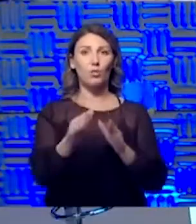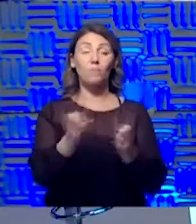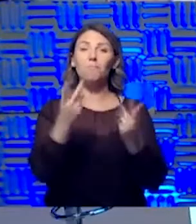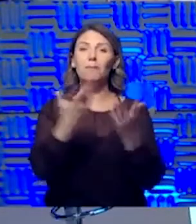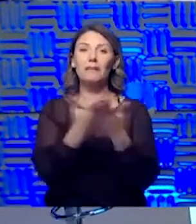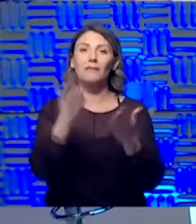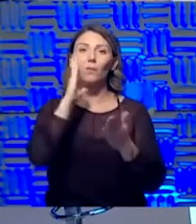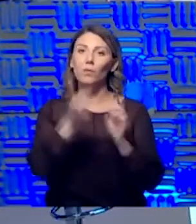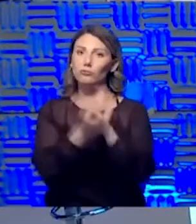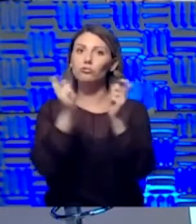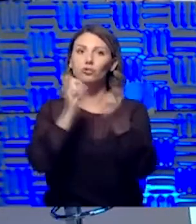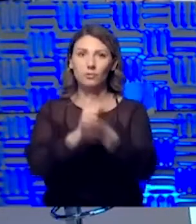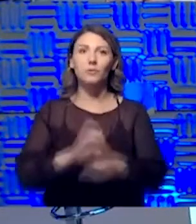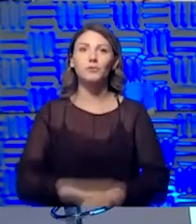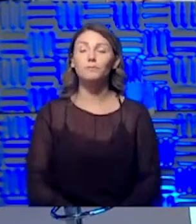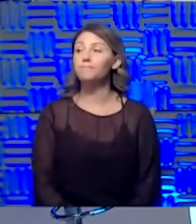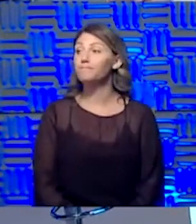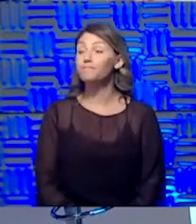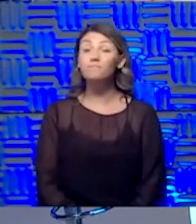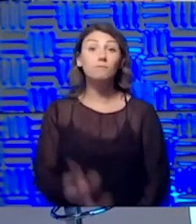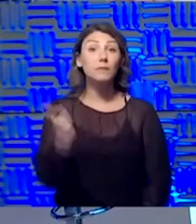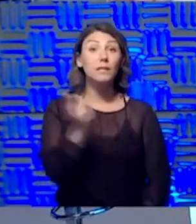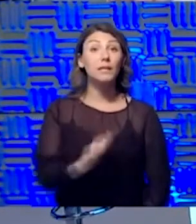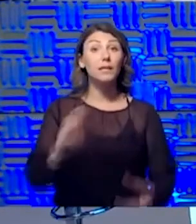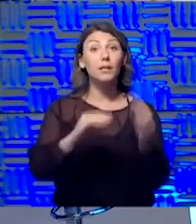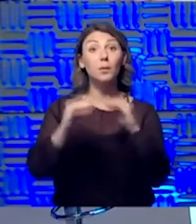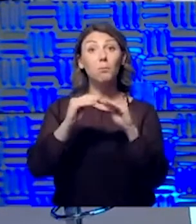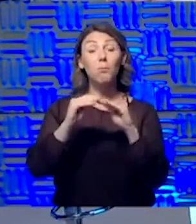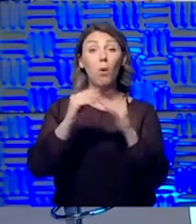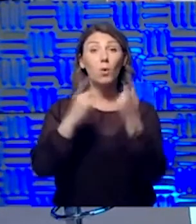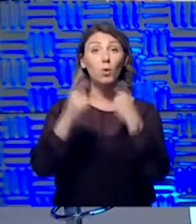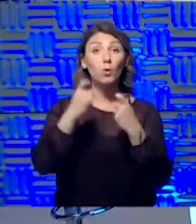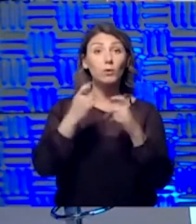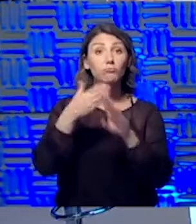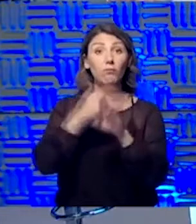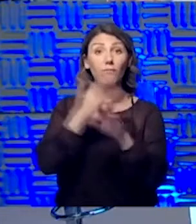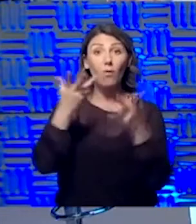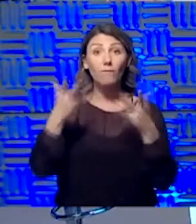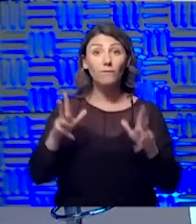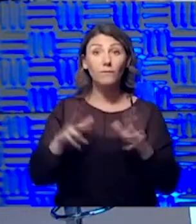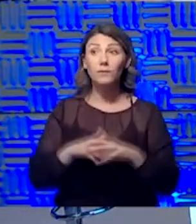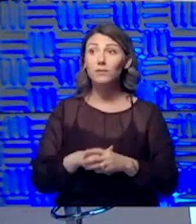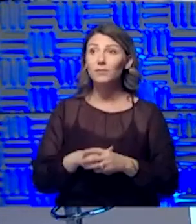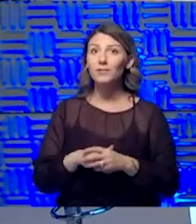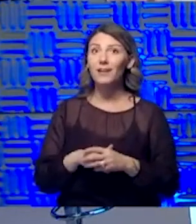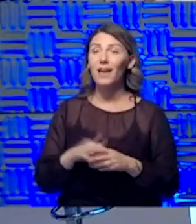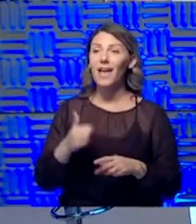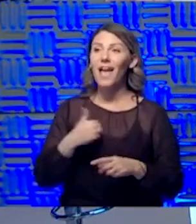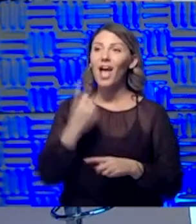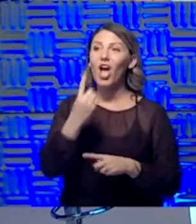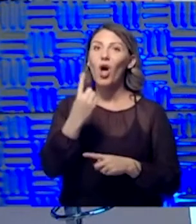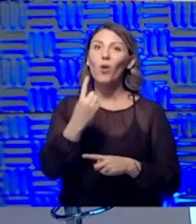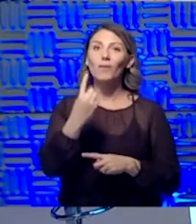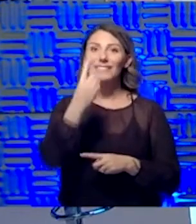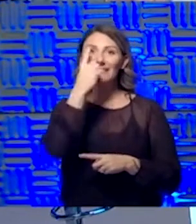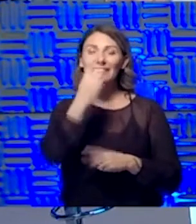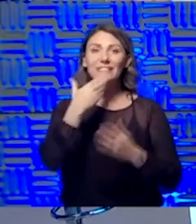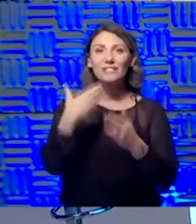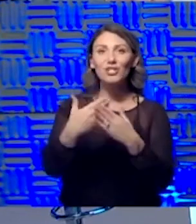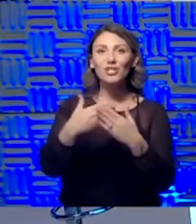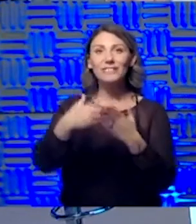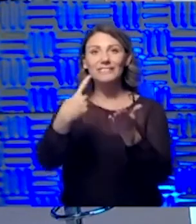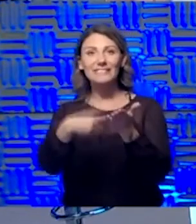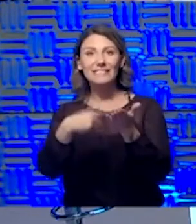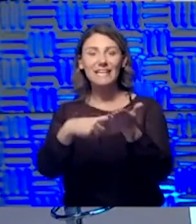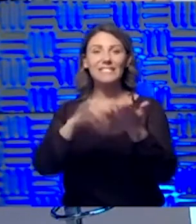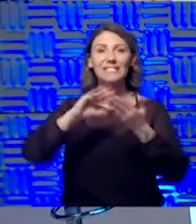are changing. Yeah. Any other questions out there before we wrap up? I always think it's good to talk about the community and the